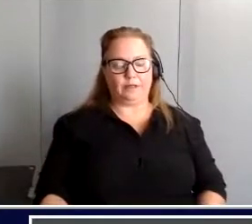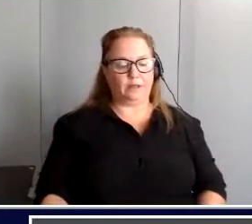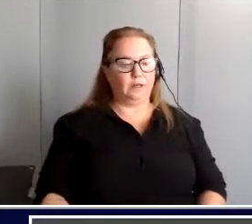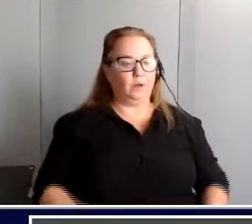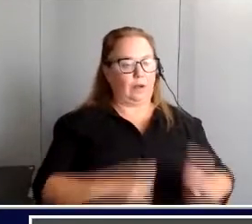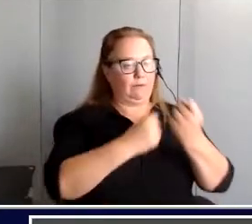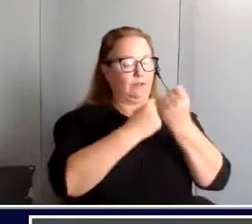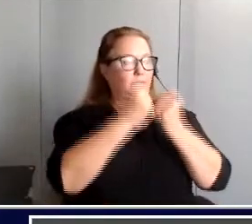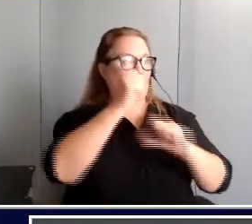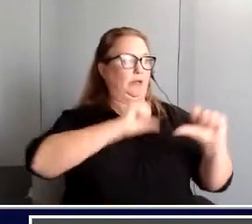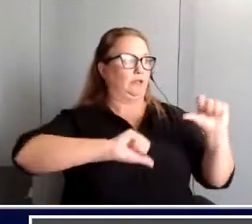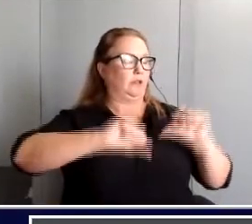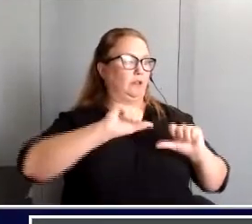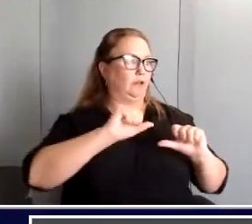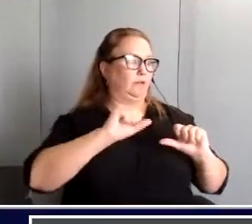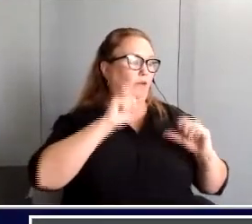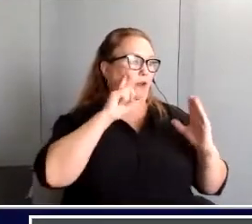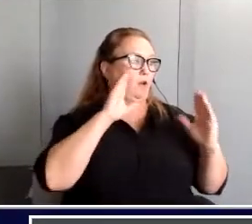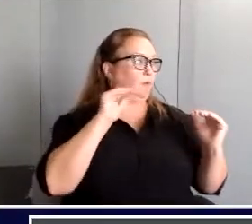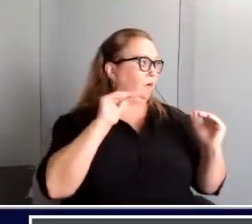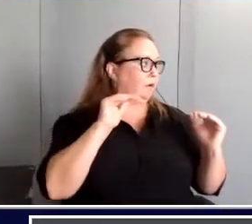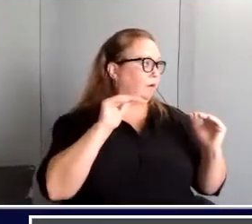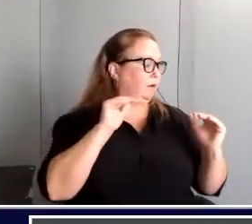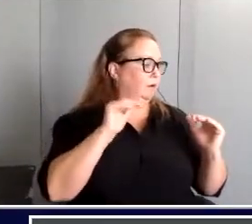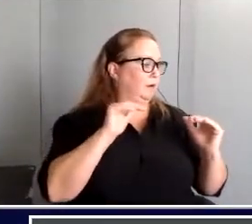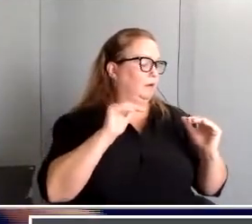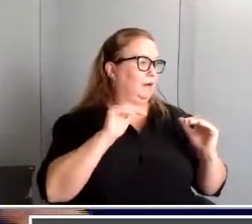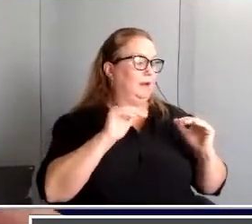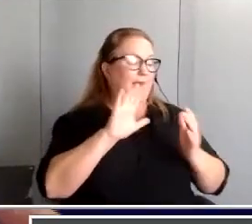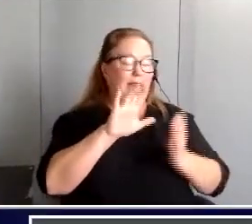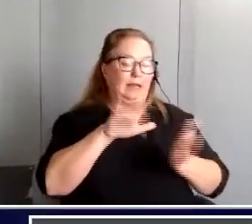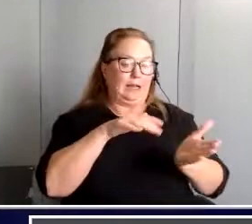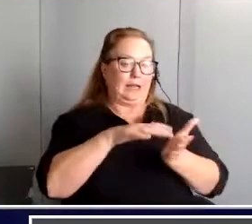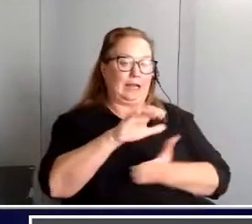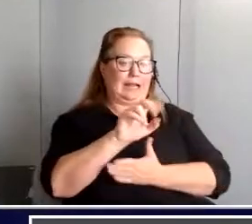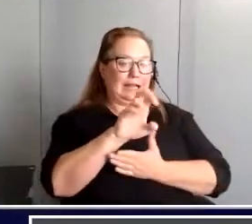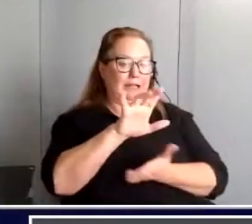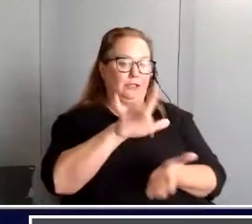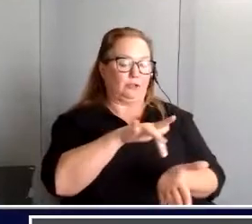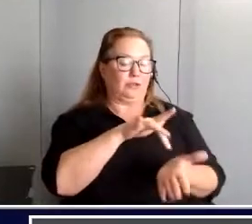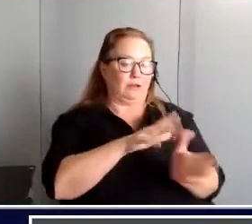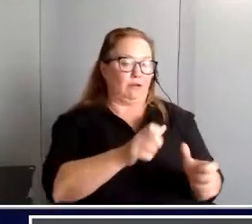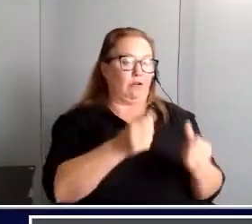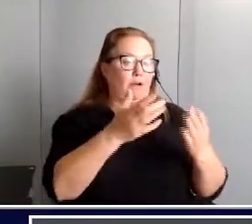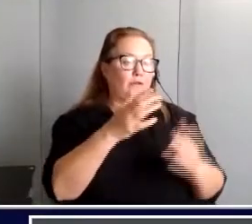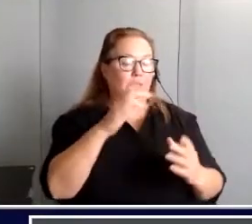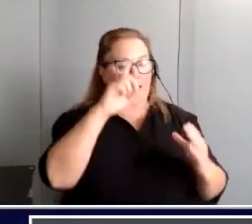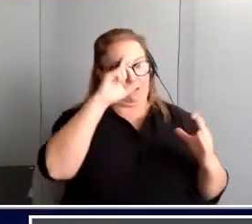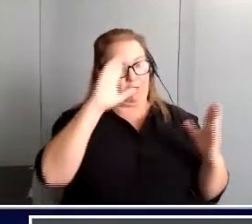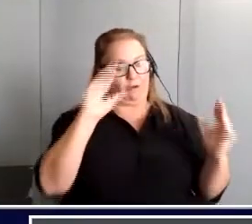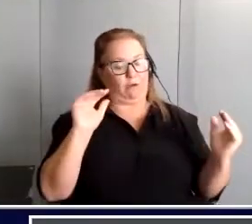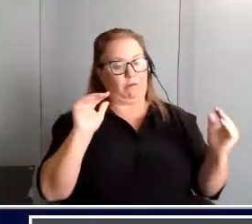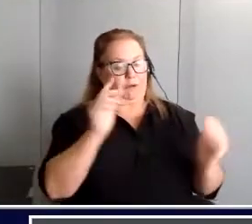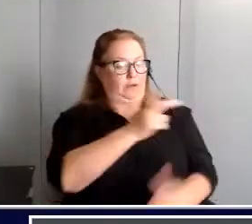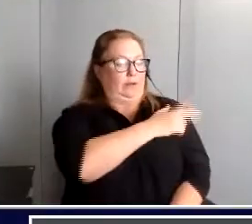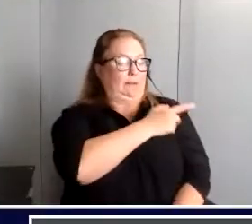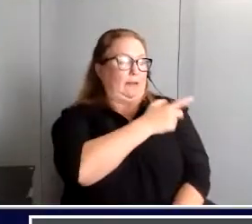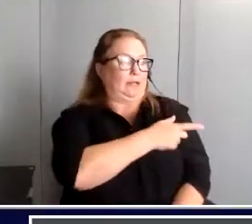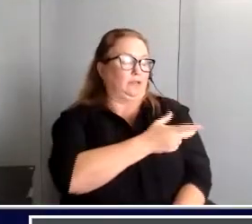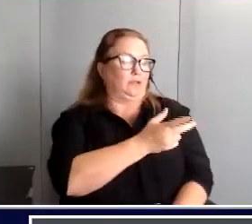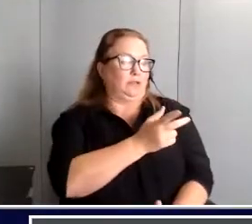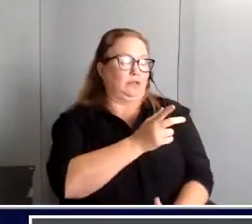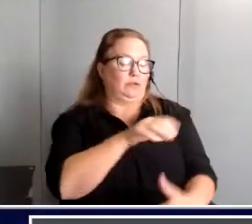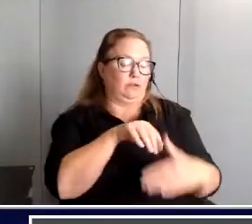other to try to get that hope. I think a comprehensive cancer center offers hope like no other. And we know that patients who get care at comprehensive